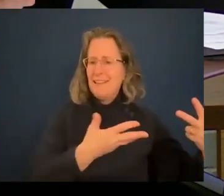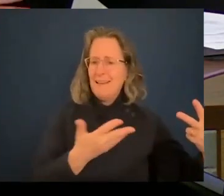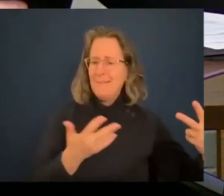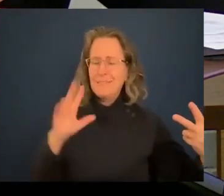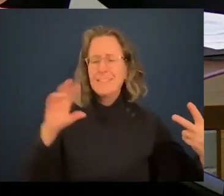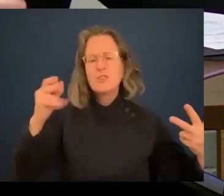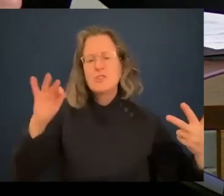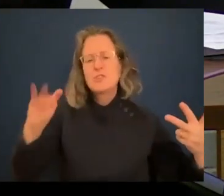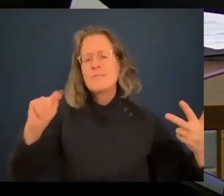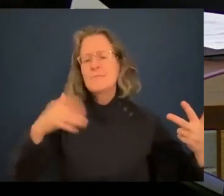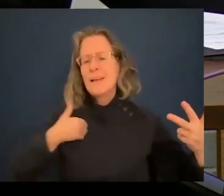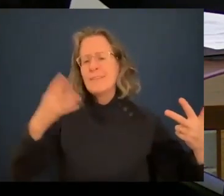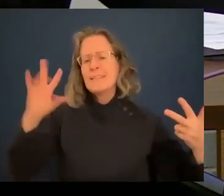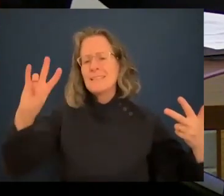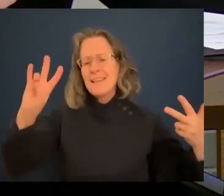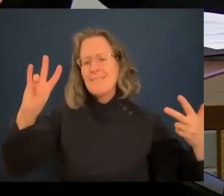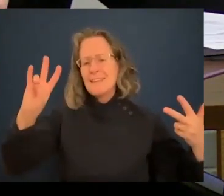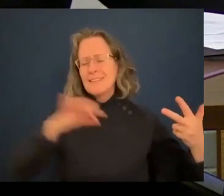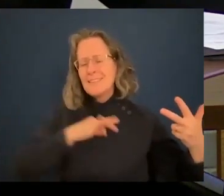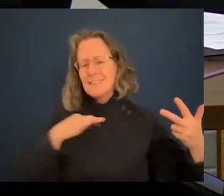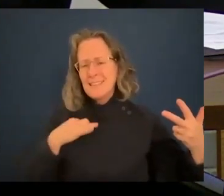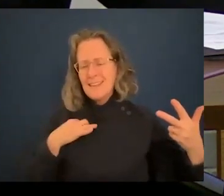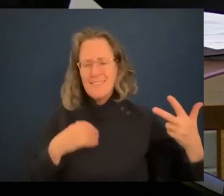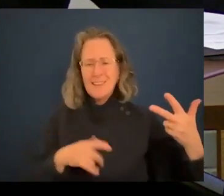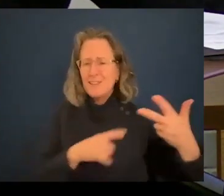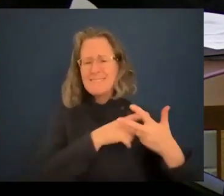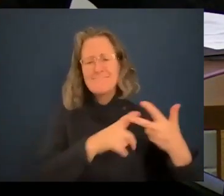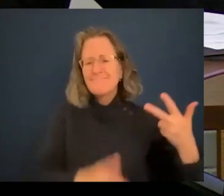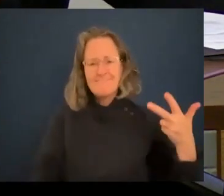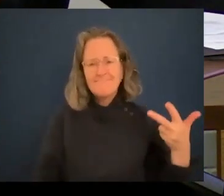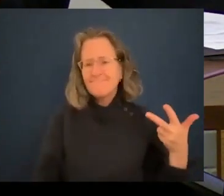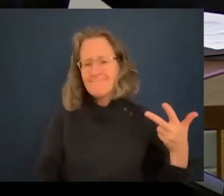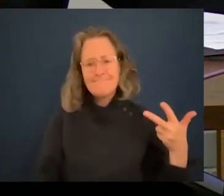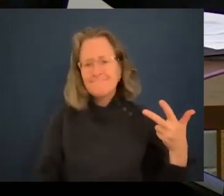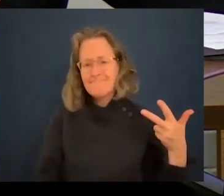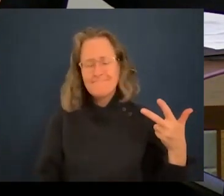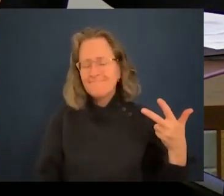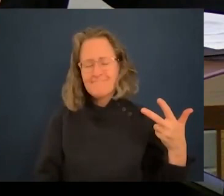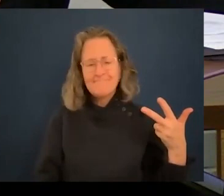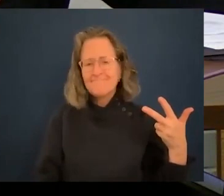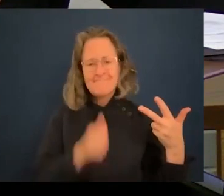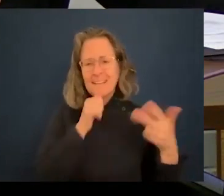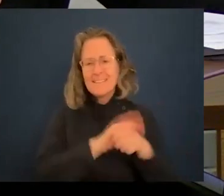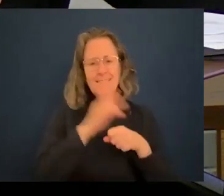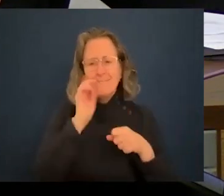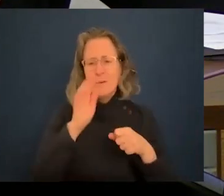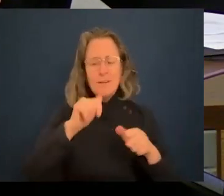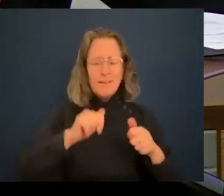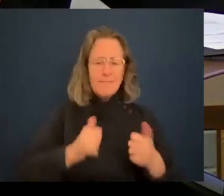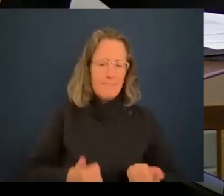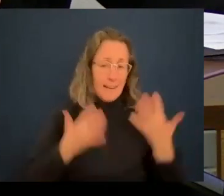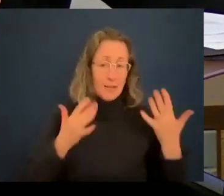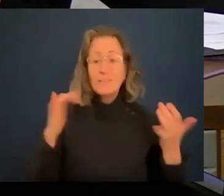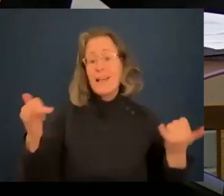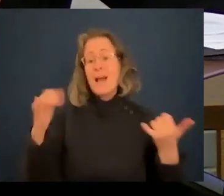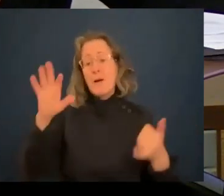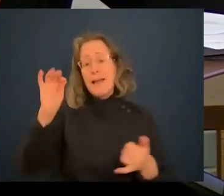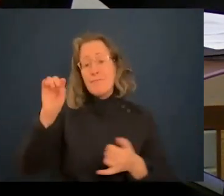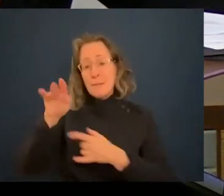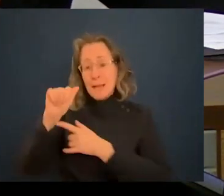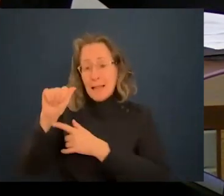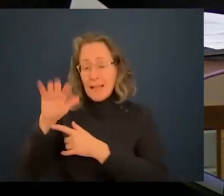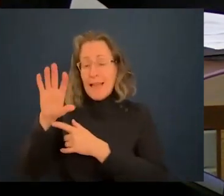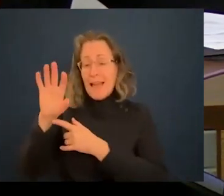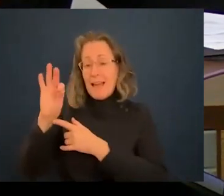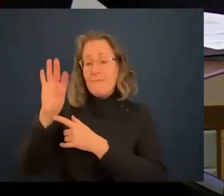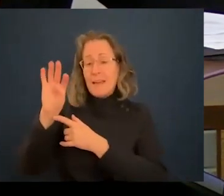fire column most days with FMLA sick time vacation